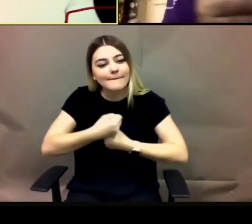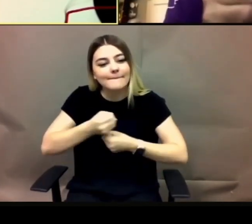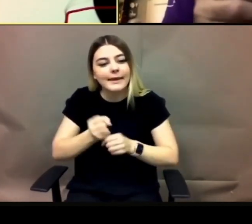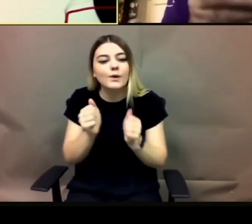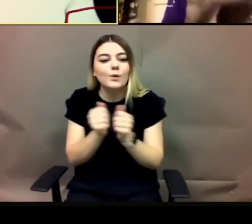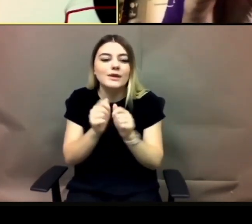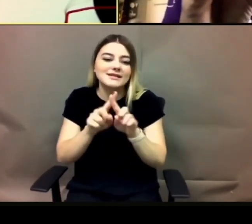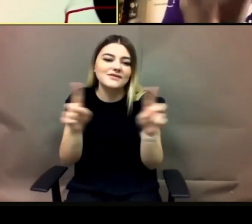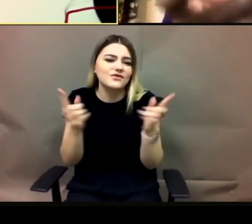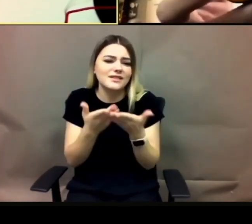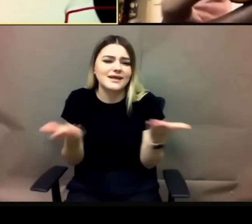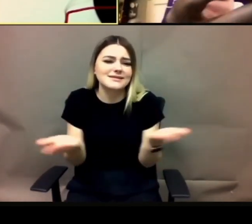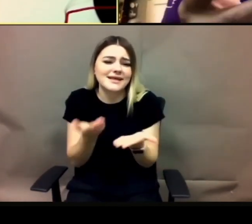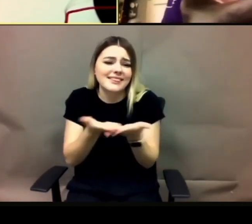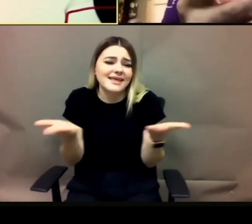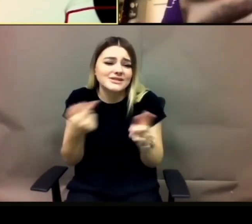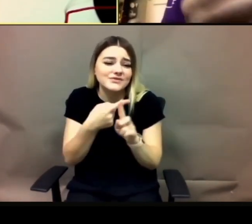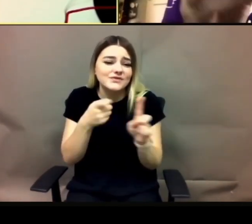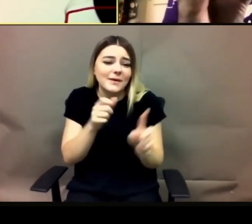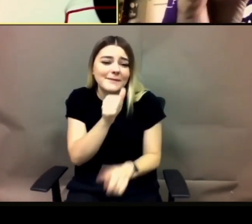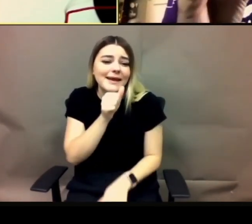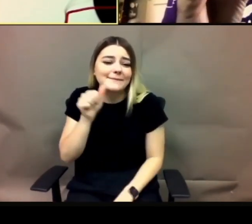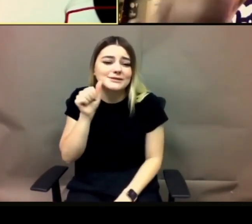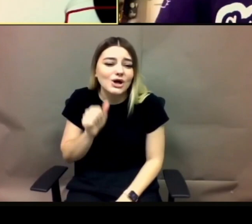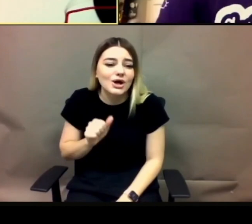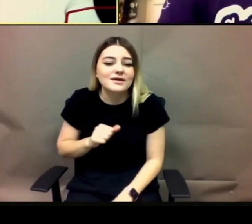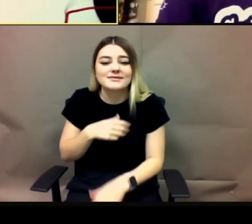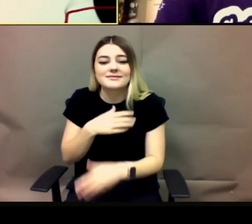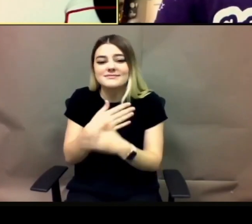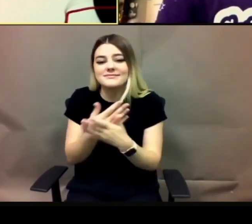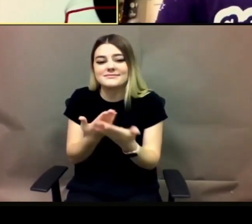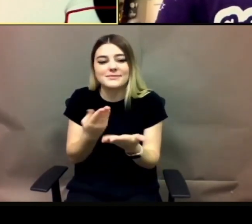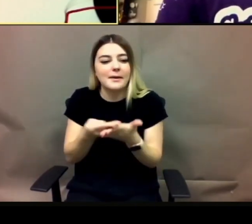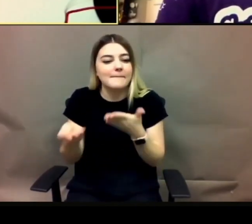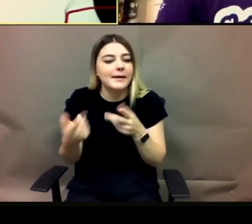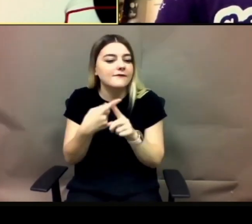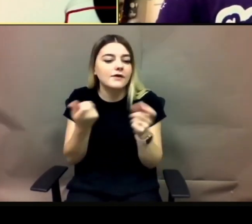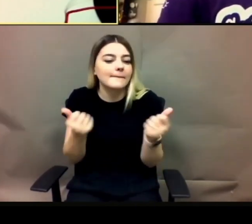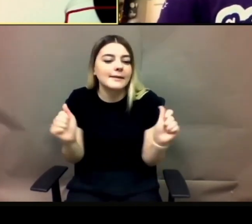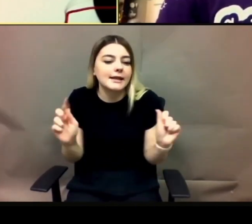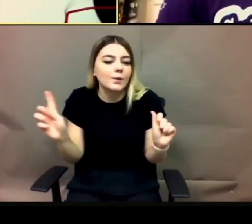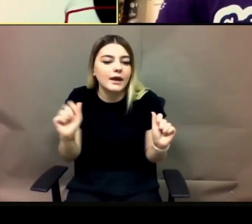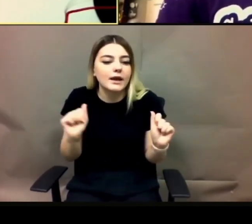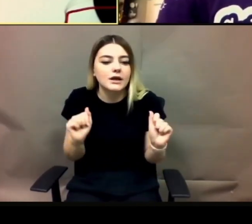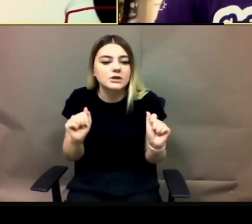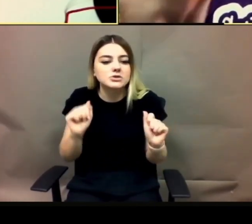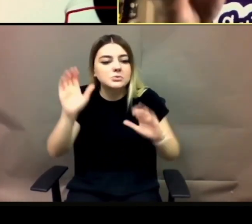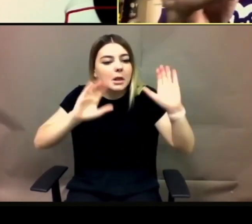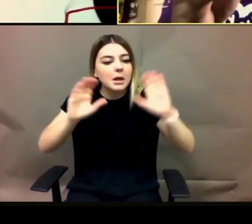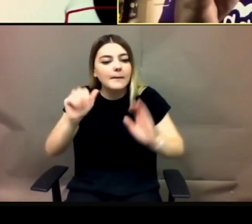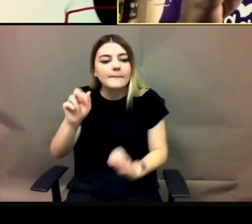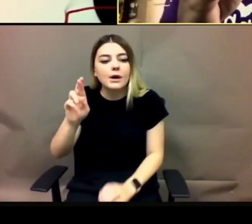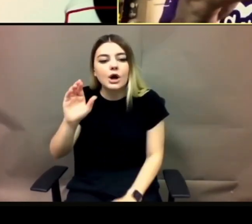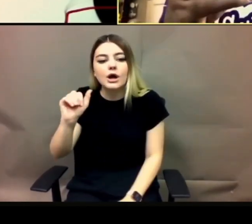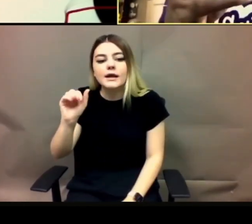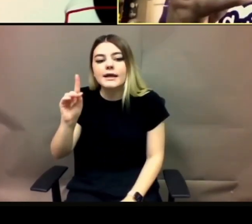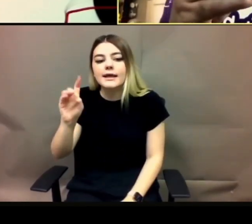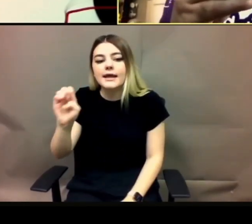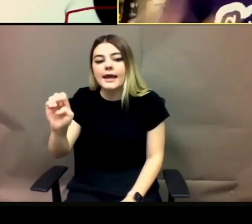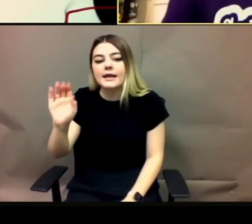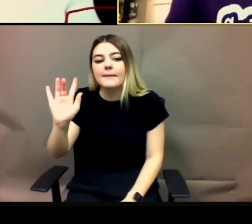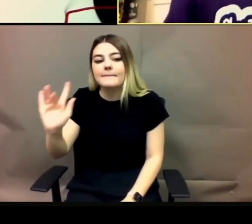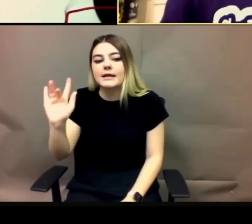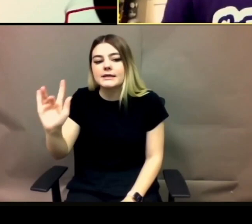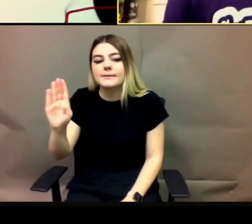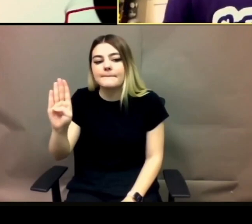you can get them on Amazon. You can get them on Adafruit. You can get them all kinds of cool places. You just look up arcade button. Yeah, they're nice and